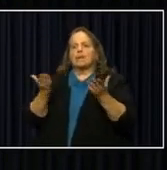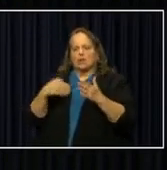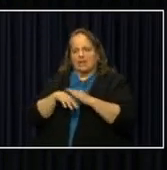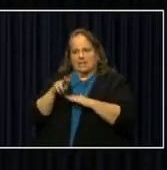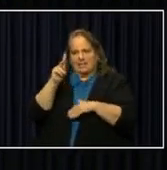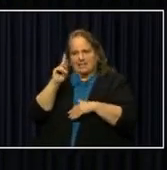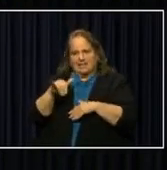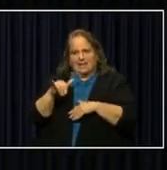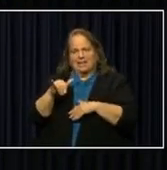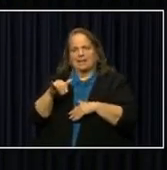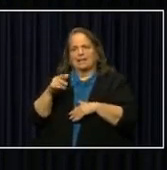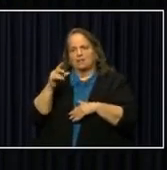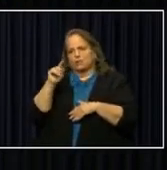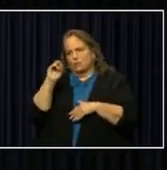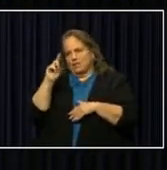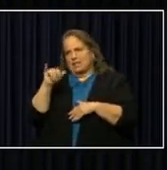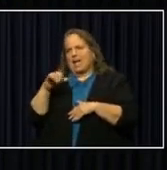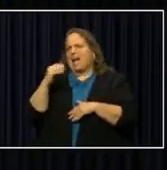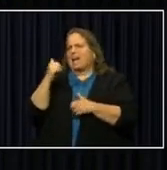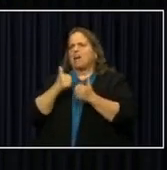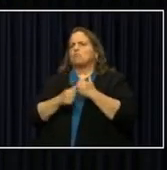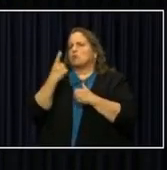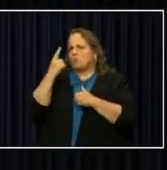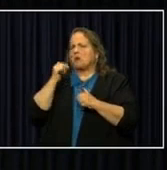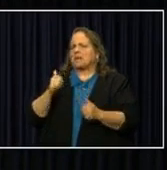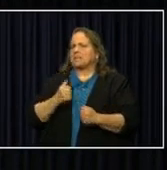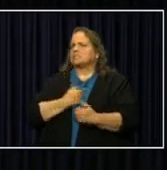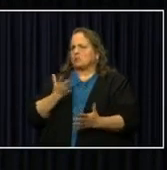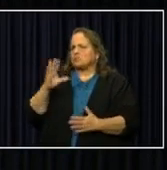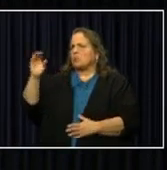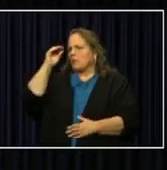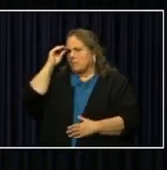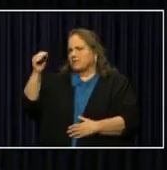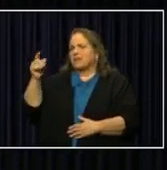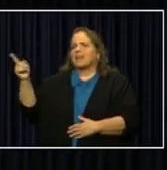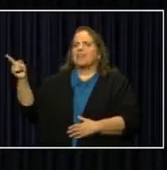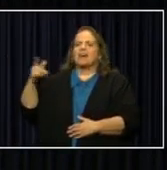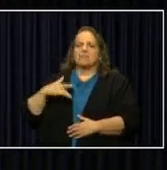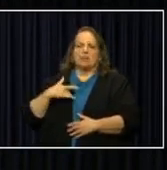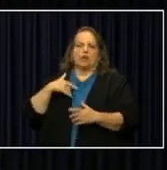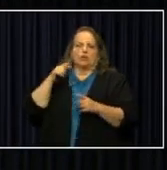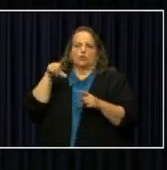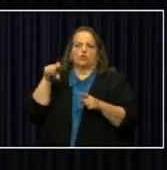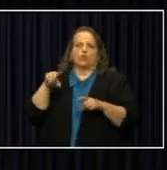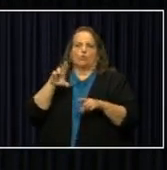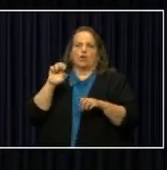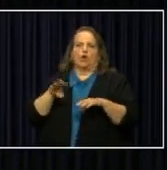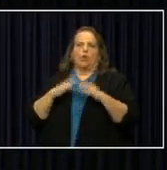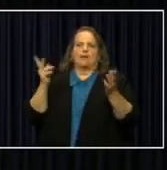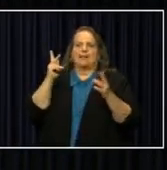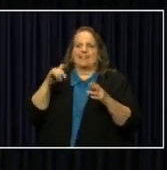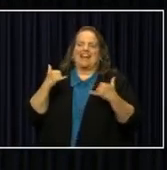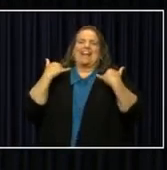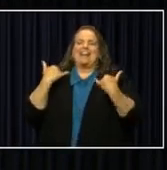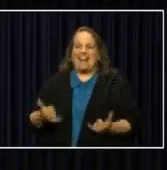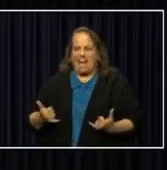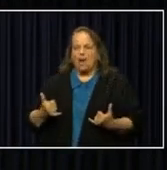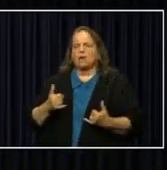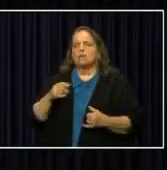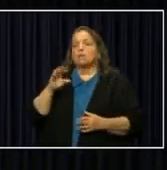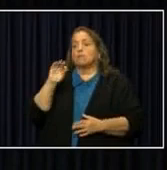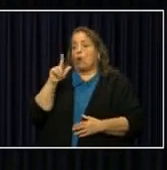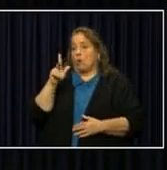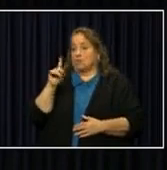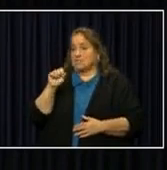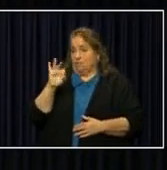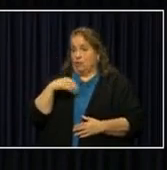today, and everybody should be able to express their opinion that believes we should reopen Kentucky immediately right now. Folks, that would